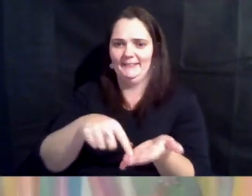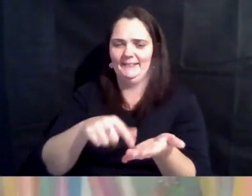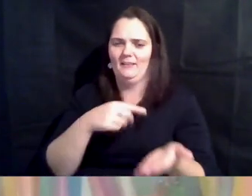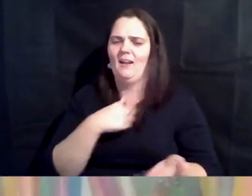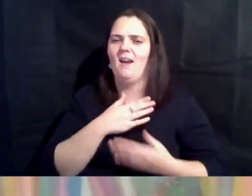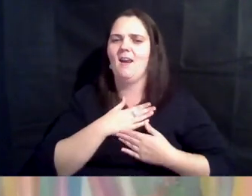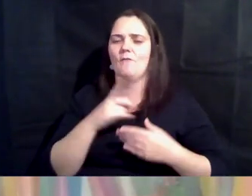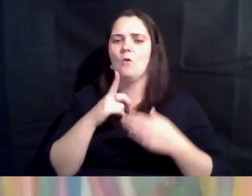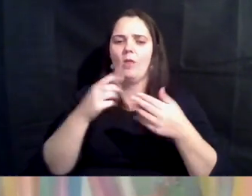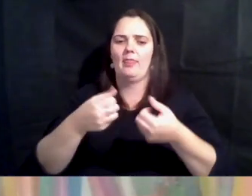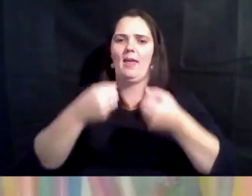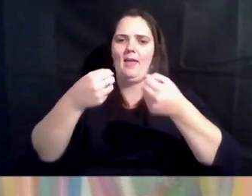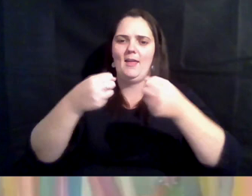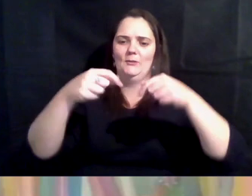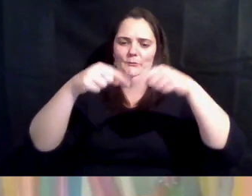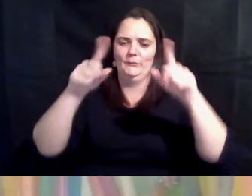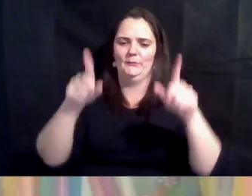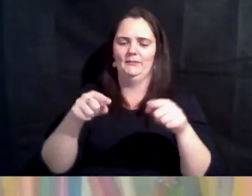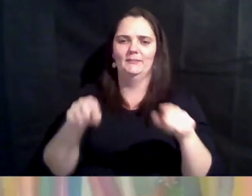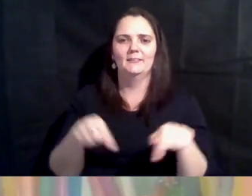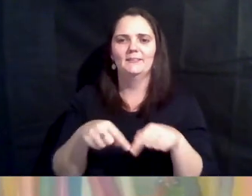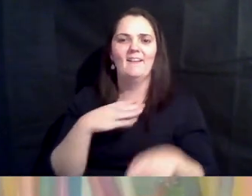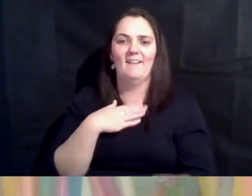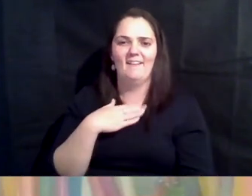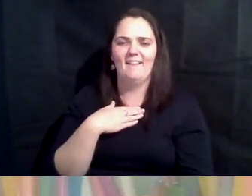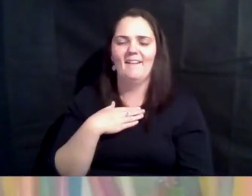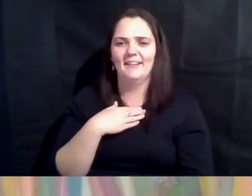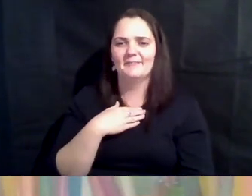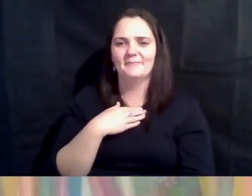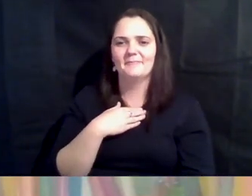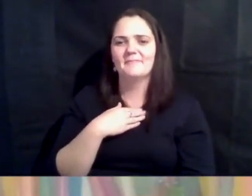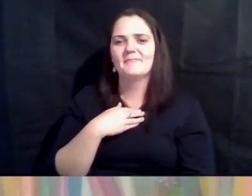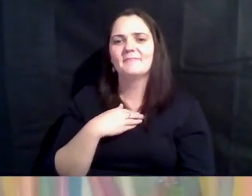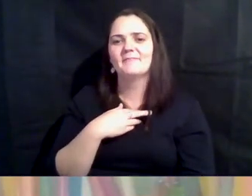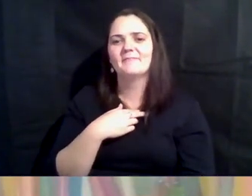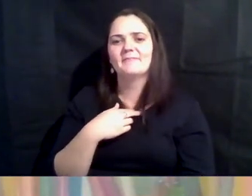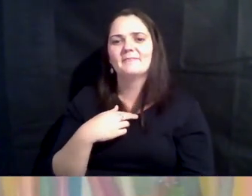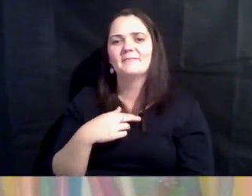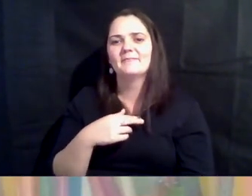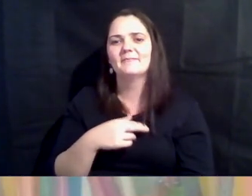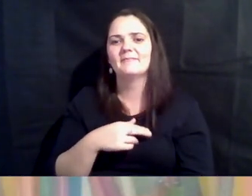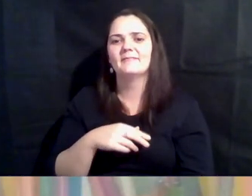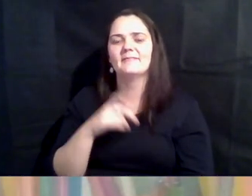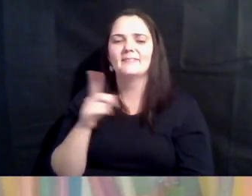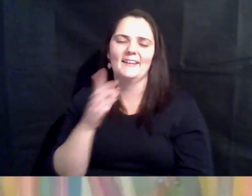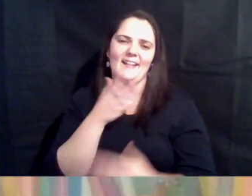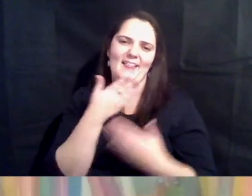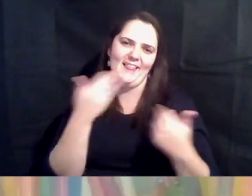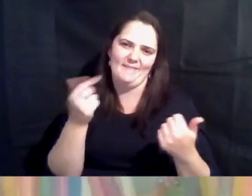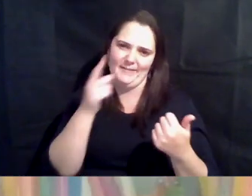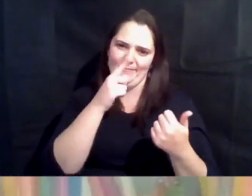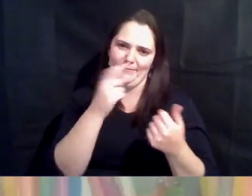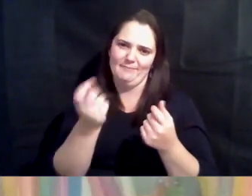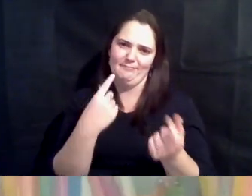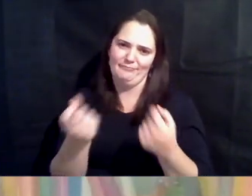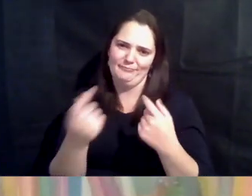vase. So what's winning? Places to find inspiration. Cool. And all of the above. You guys, that's so nice. I'm